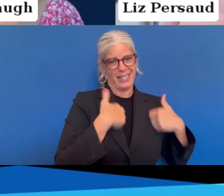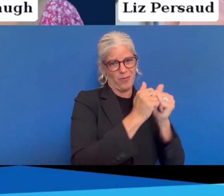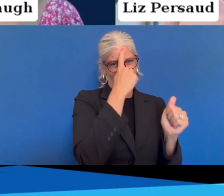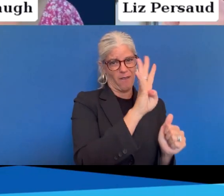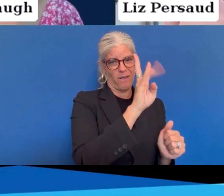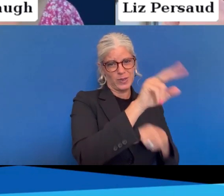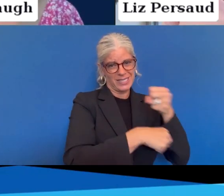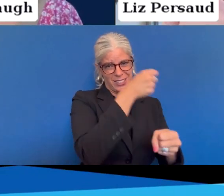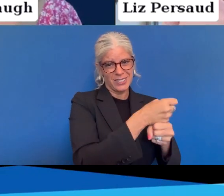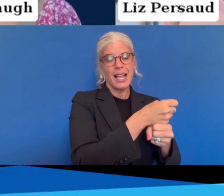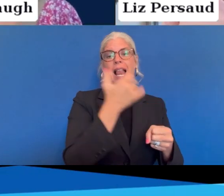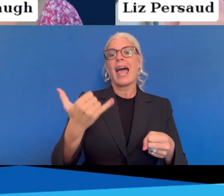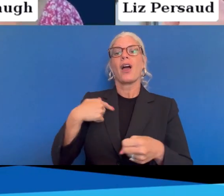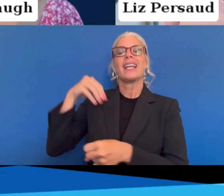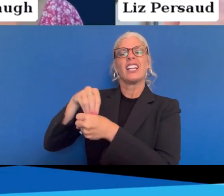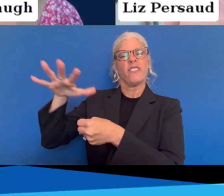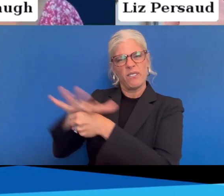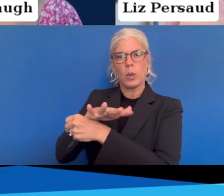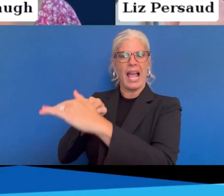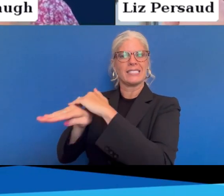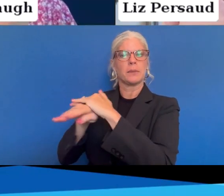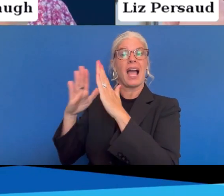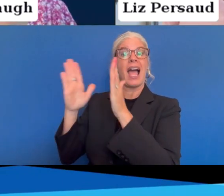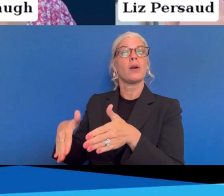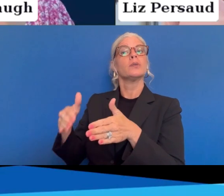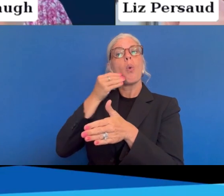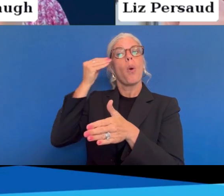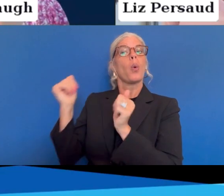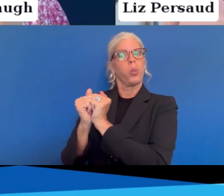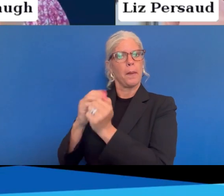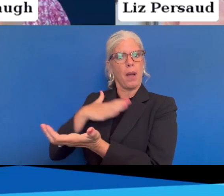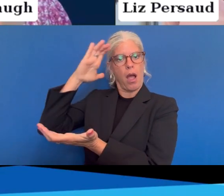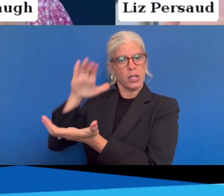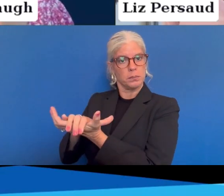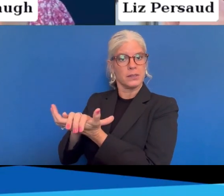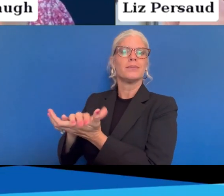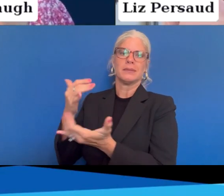2020. I moved out of my childhood home, living with my parents for